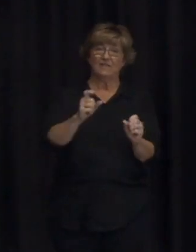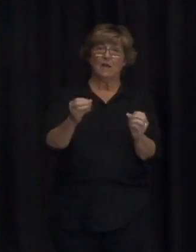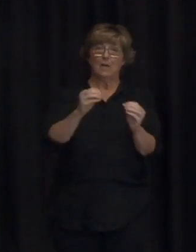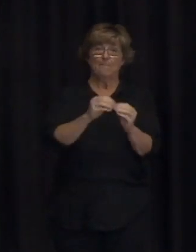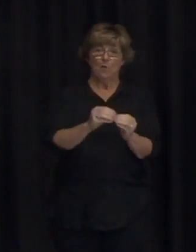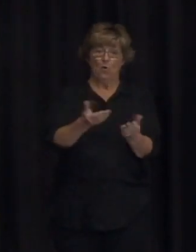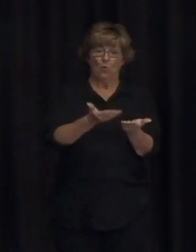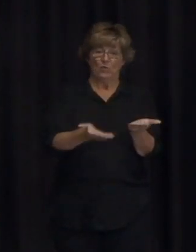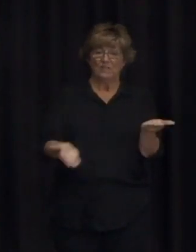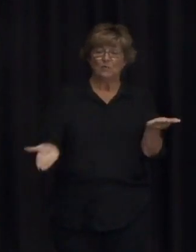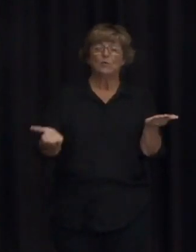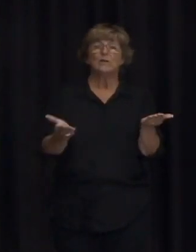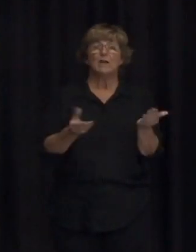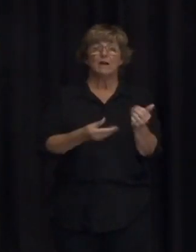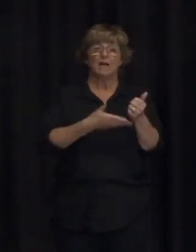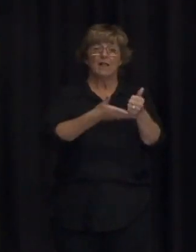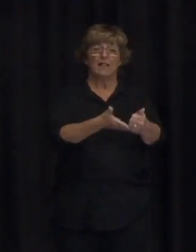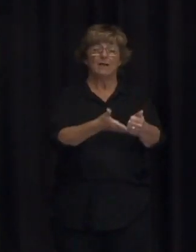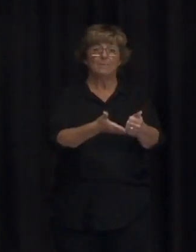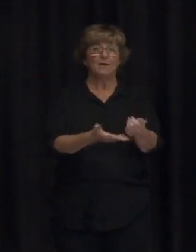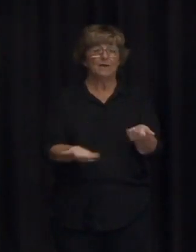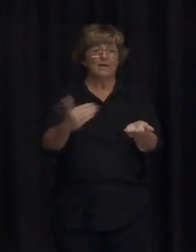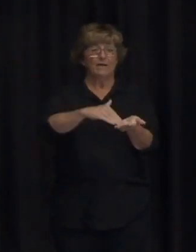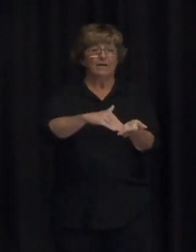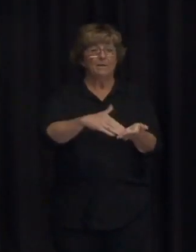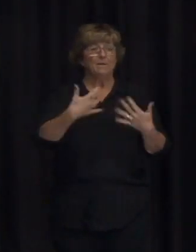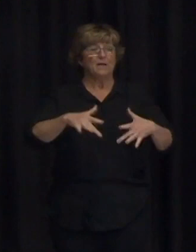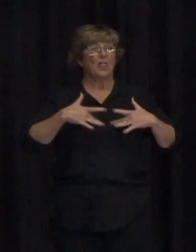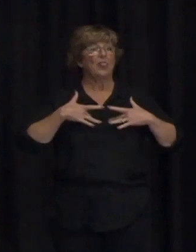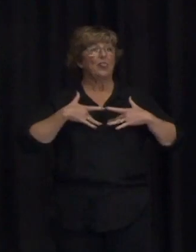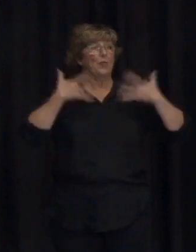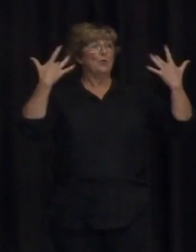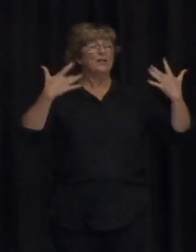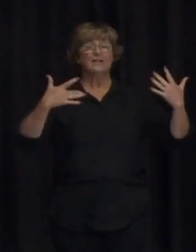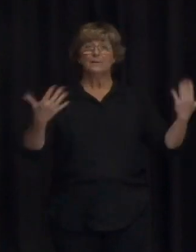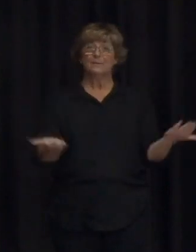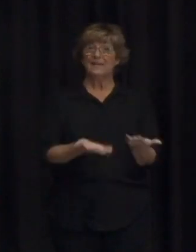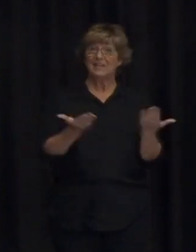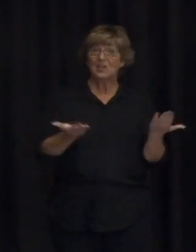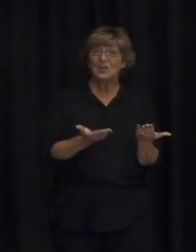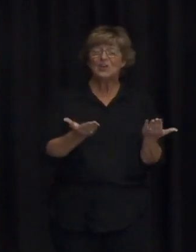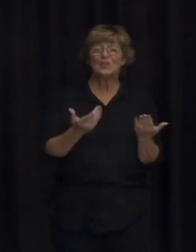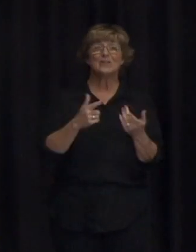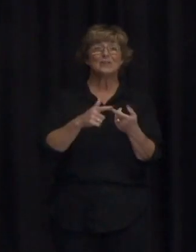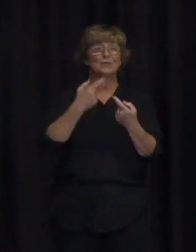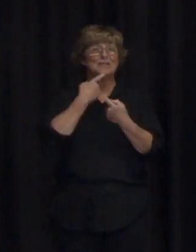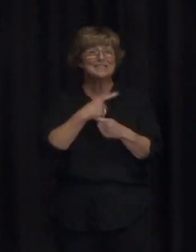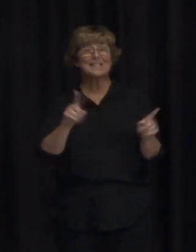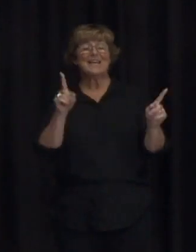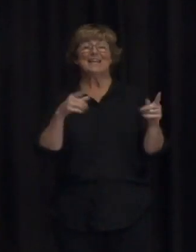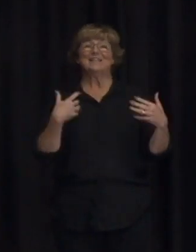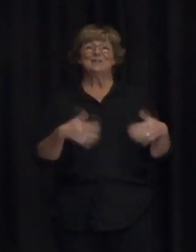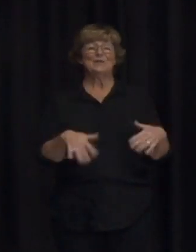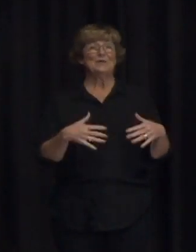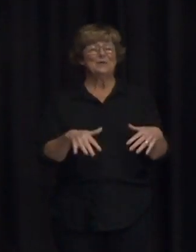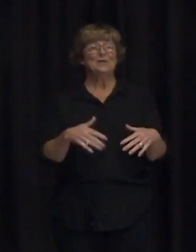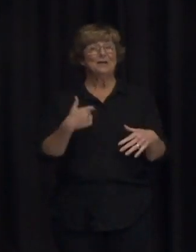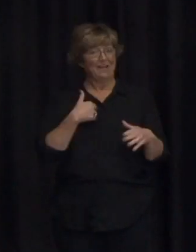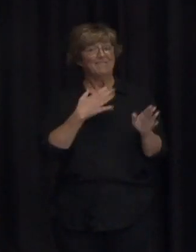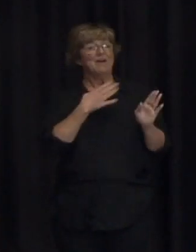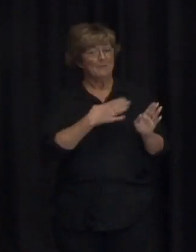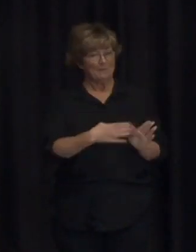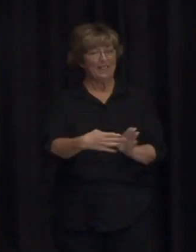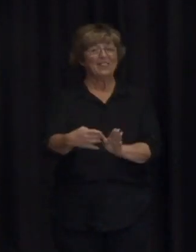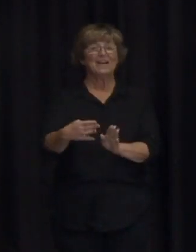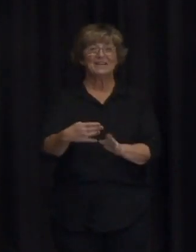help so we can do this. So again, I'm really thrilled to be able to be here to say that we have a plan, we